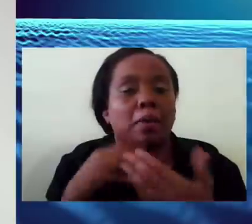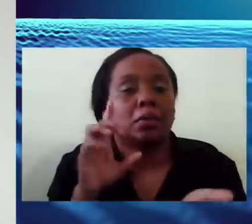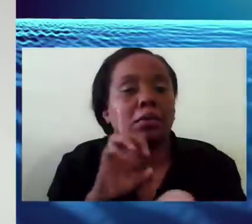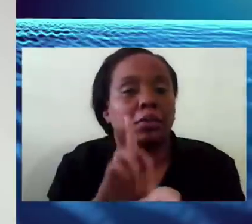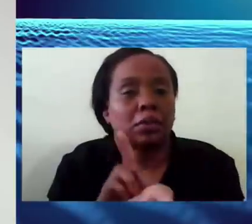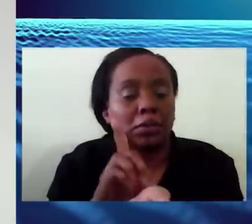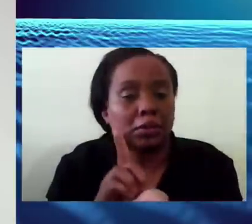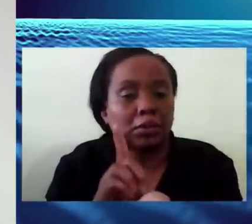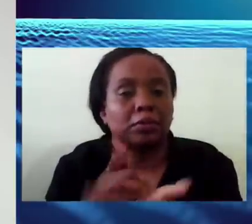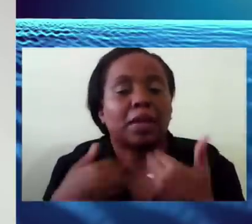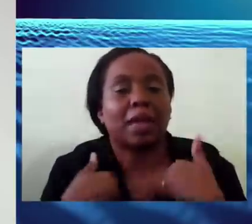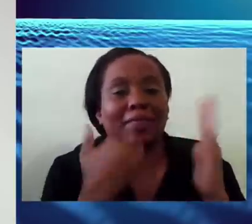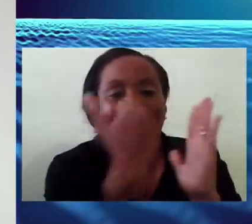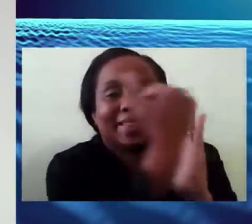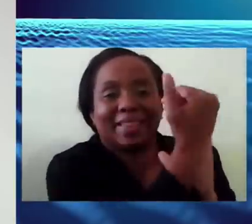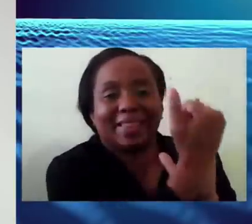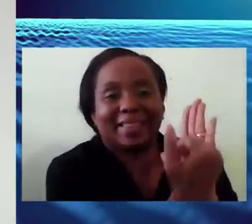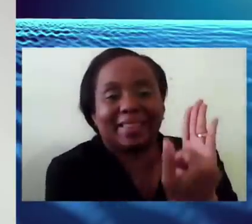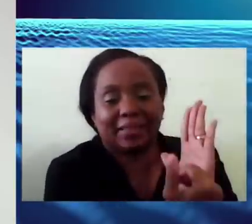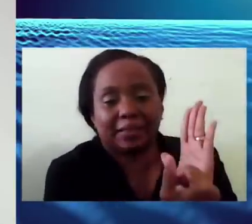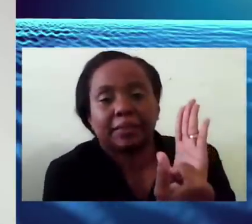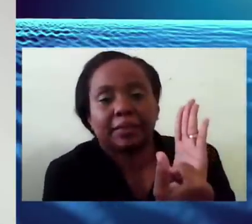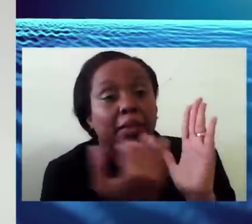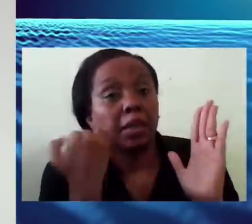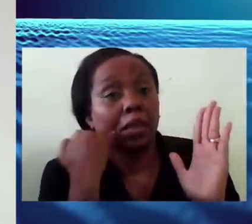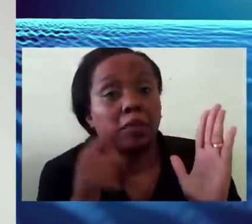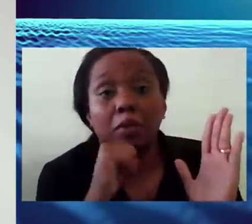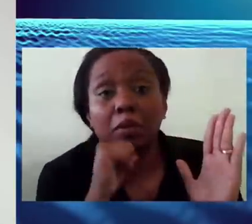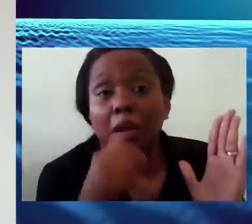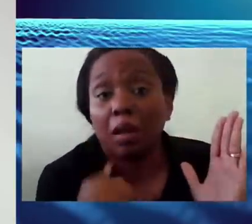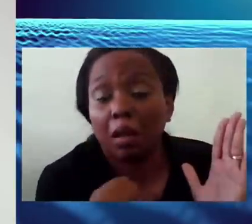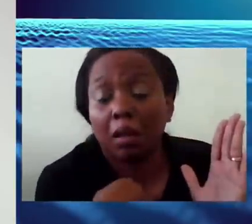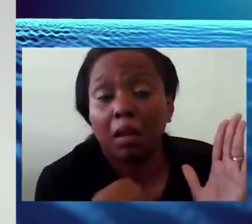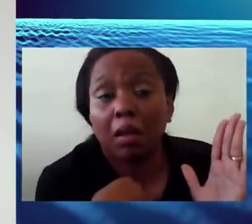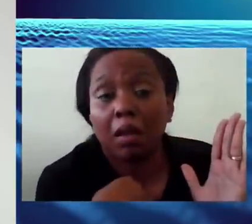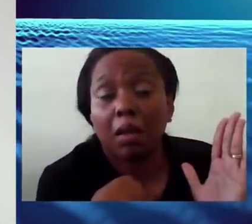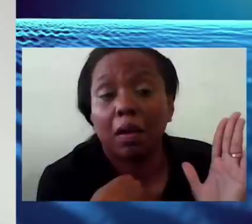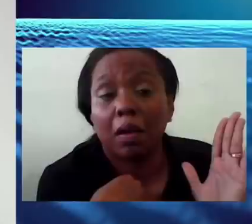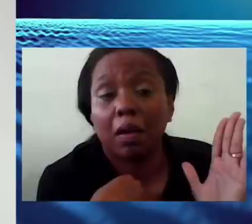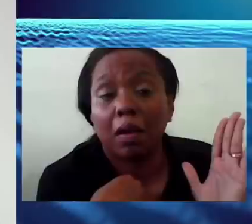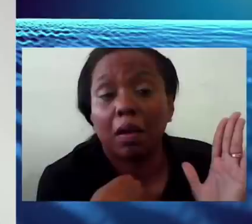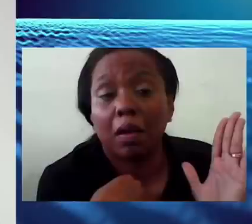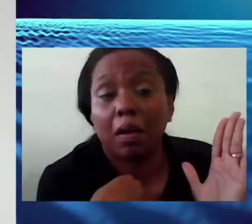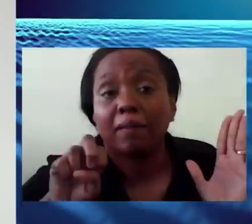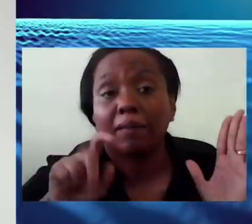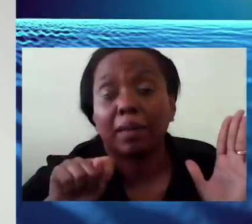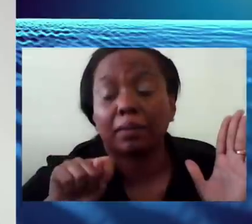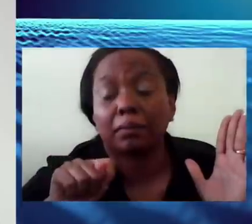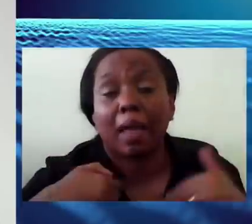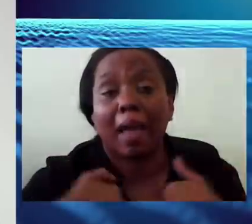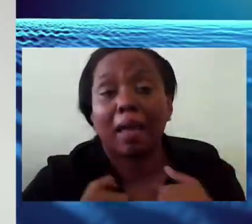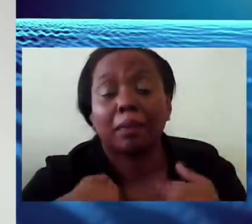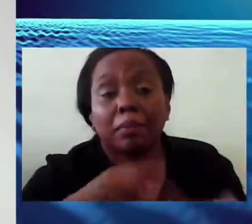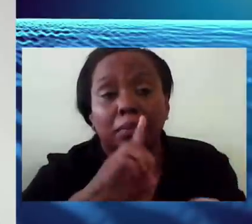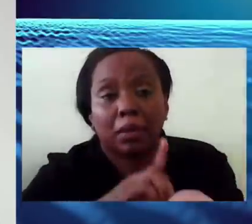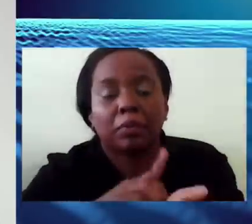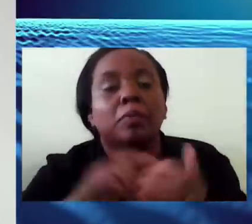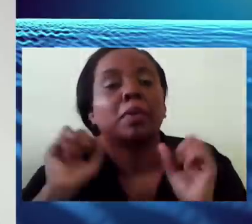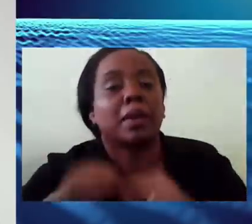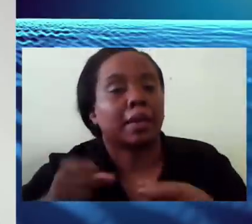have that list at the veterinary services. If you don't have your own veterinarian, give us a call at the veterinary services and we will put you in contact with a veterinarian